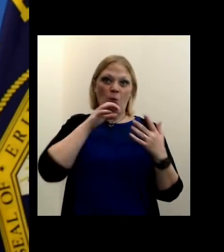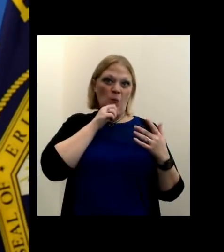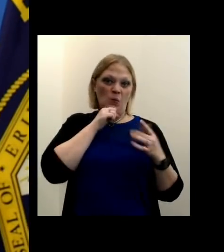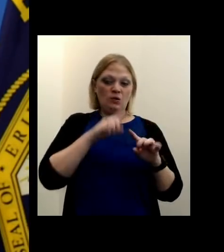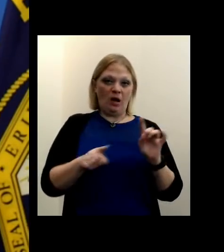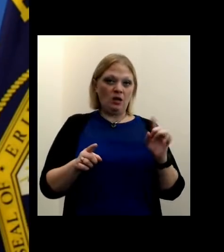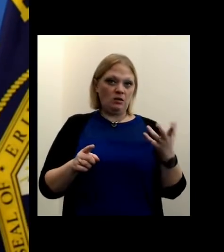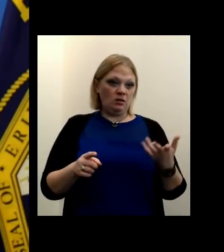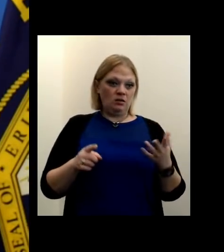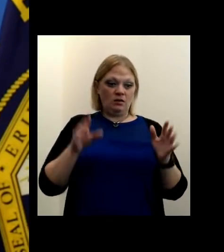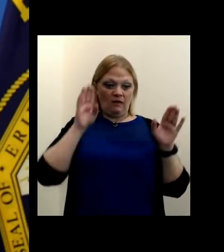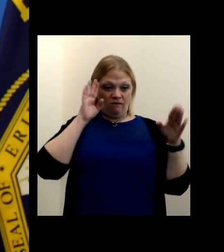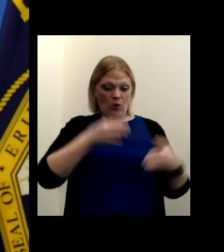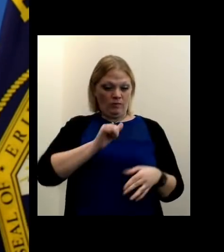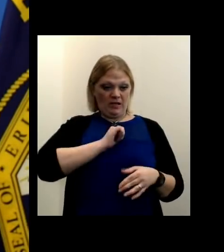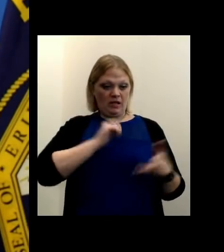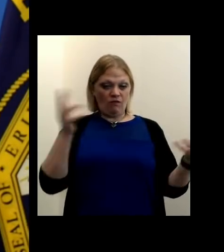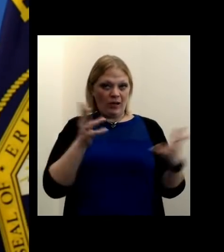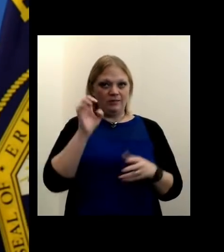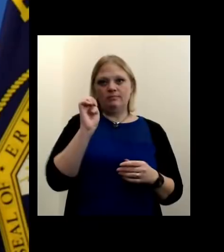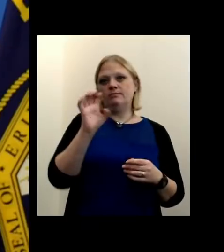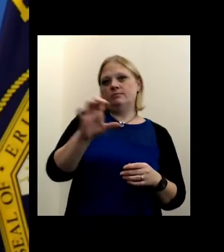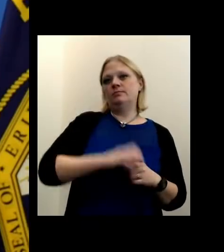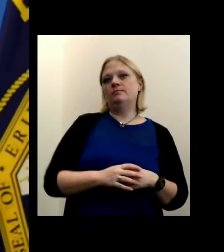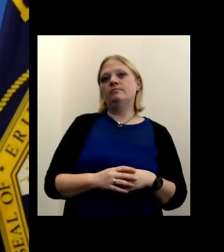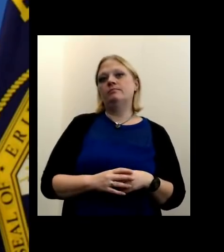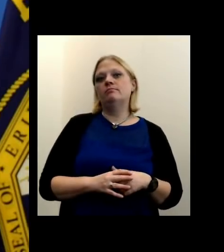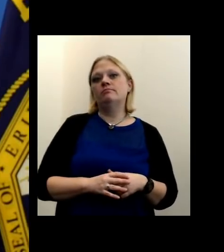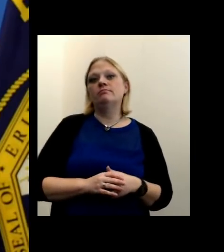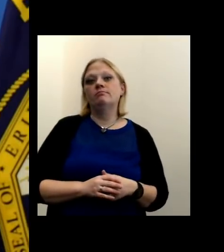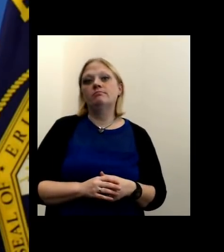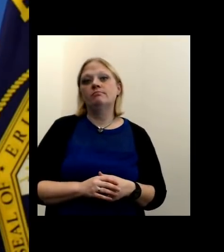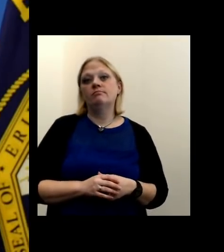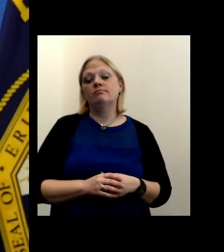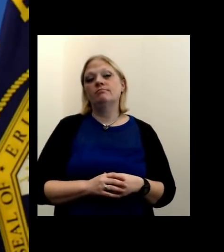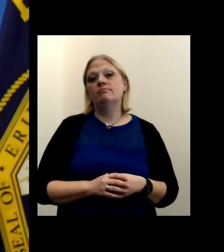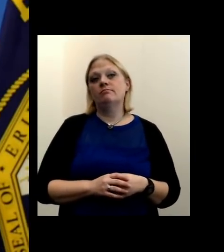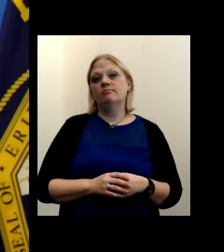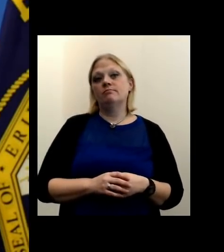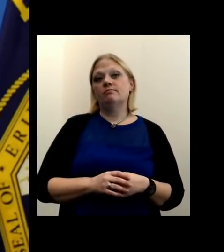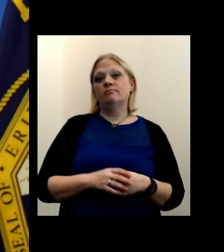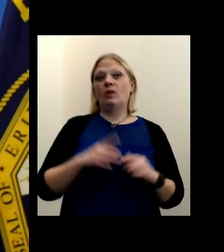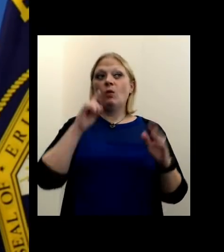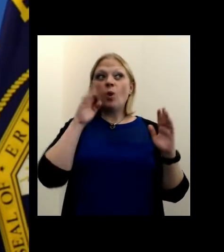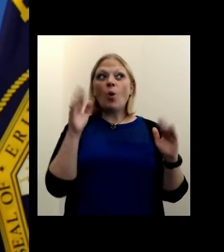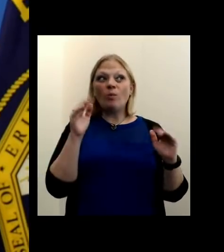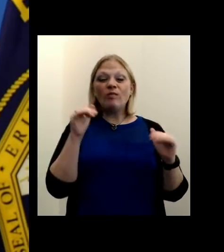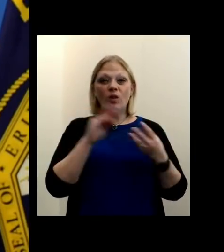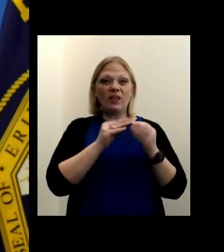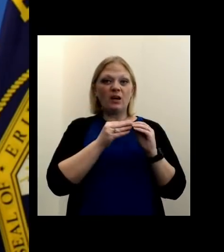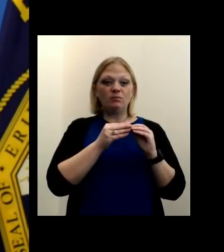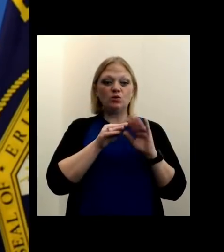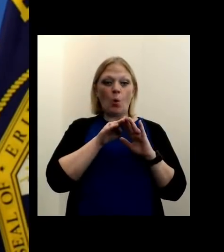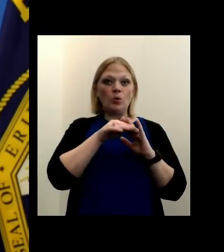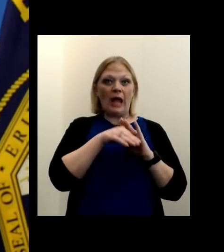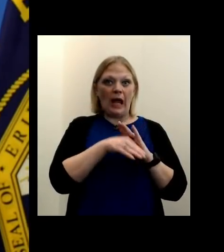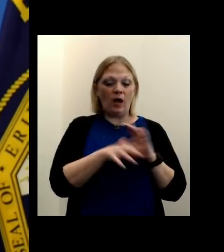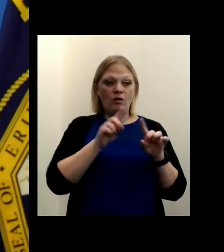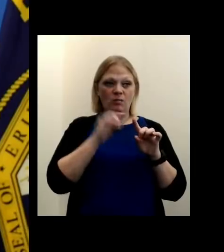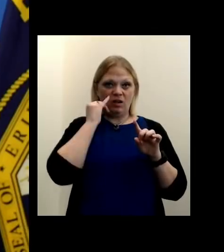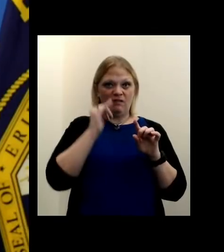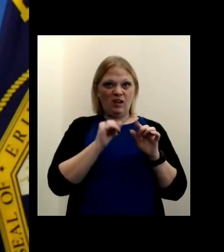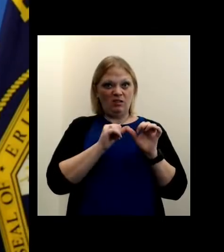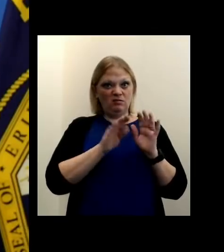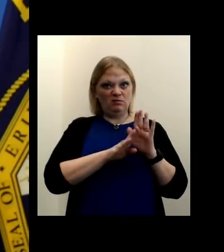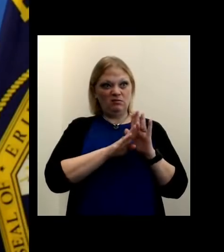I can focus on myself is Erie County. And so we're hopeful that those numbers go down, but if they continue to go up,